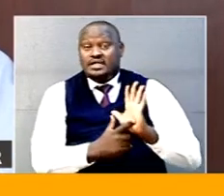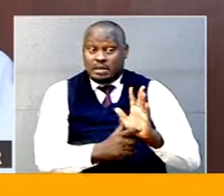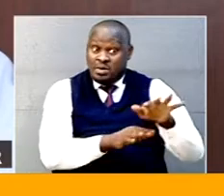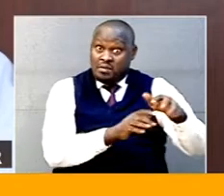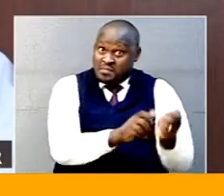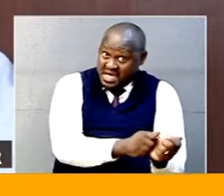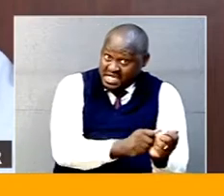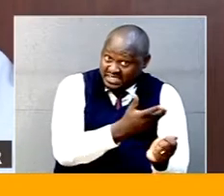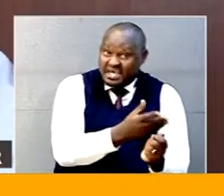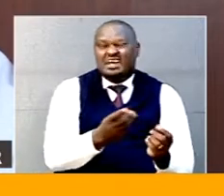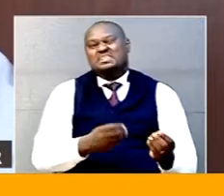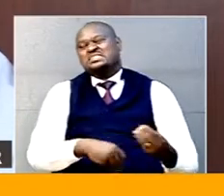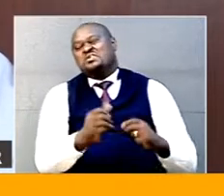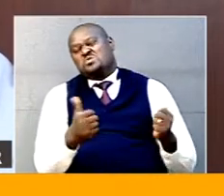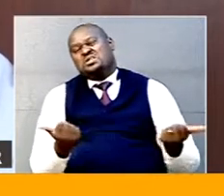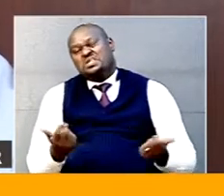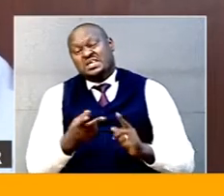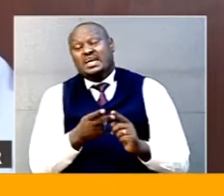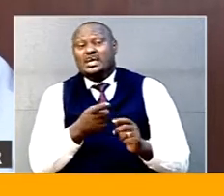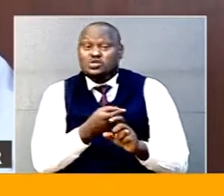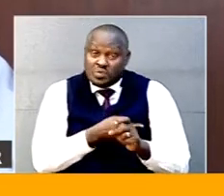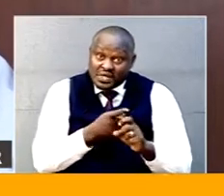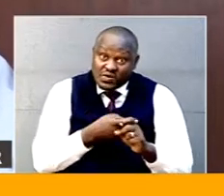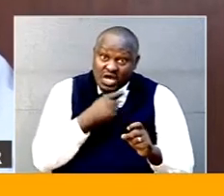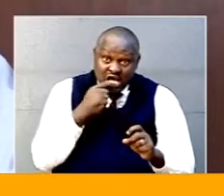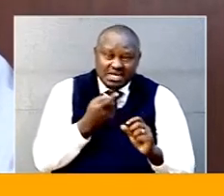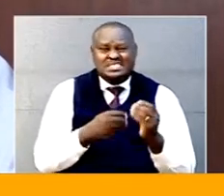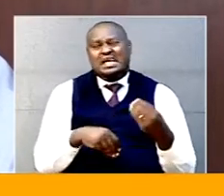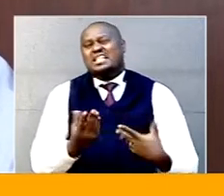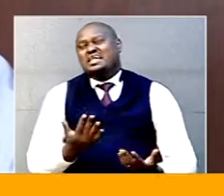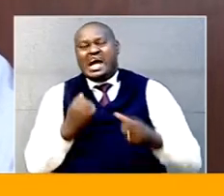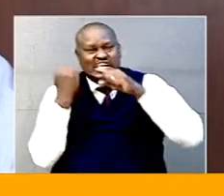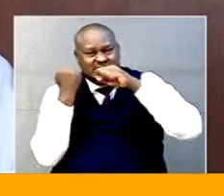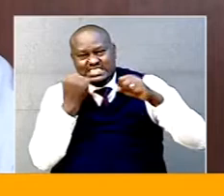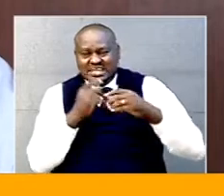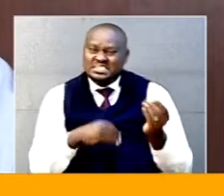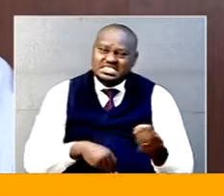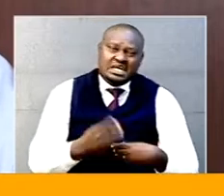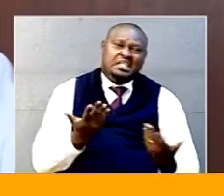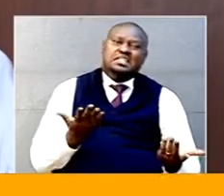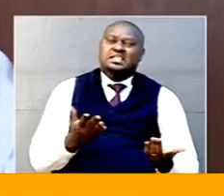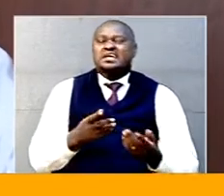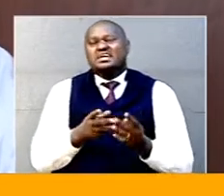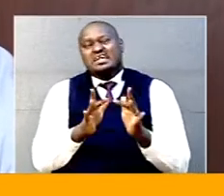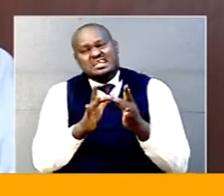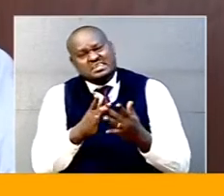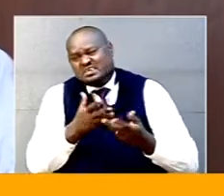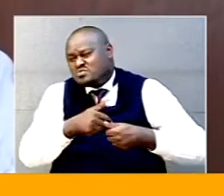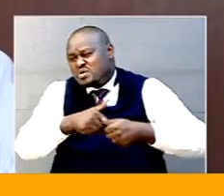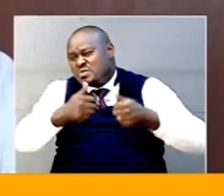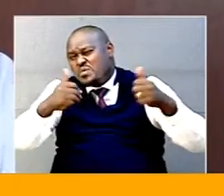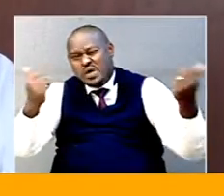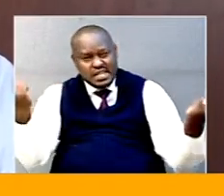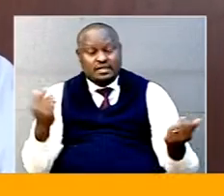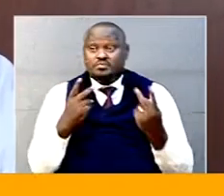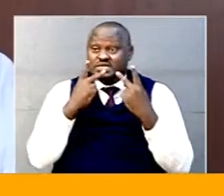sell. Tomatoes, you sell. Milk, you sell. Bikajo, you sell. Internet, you sell. Not that in that selling everything